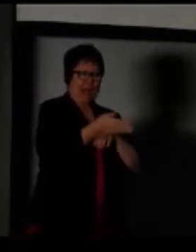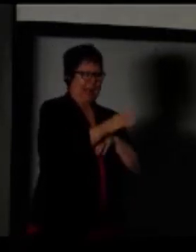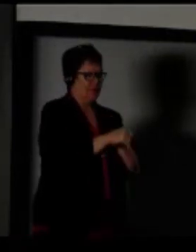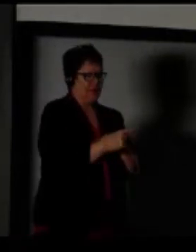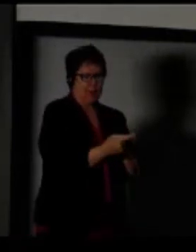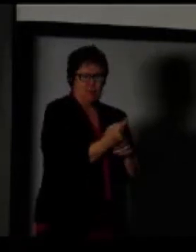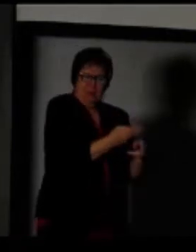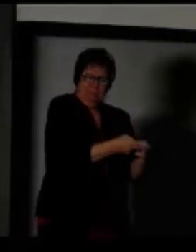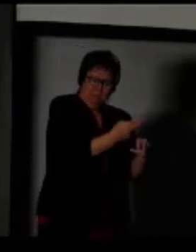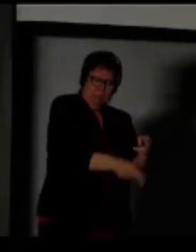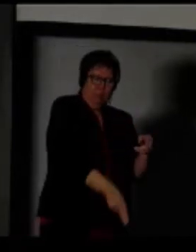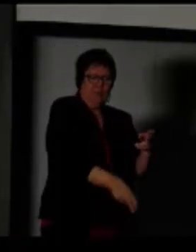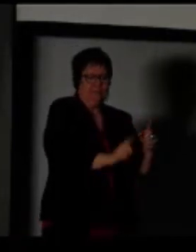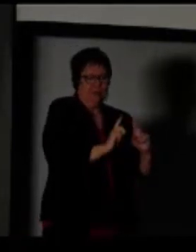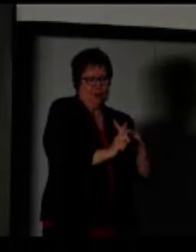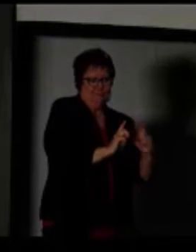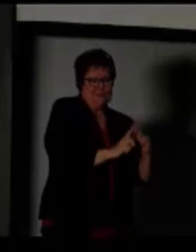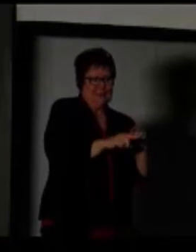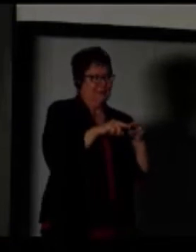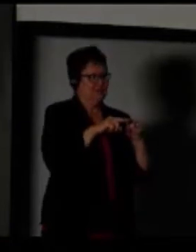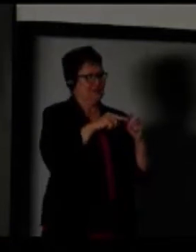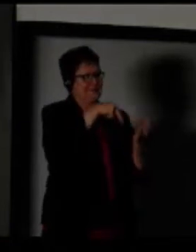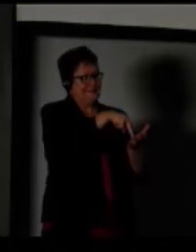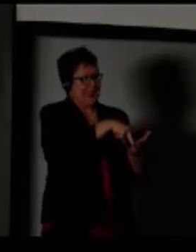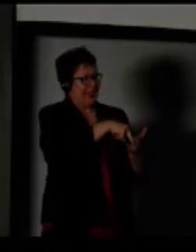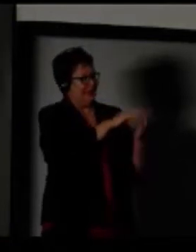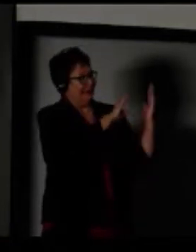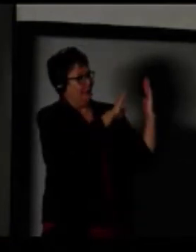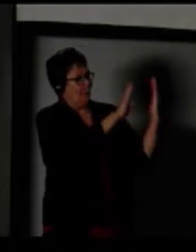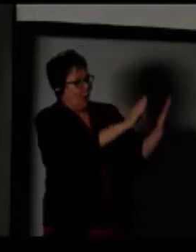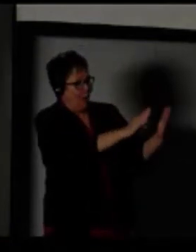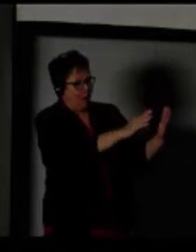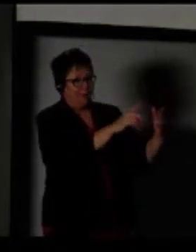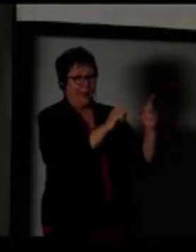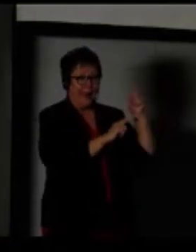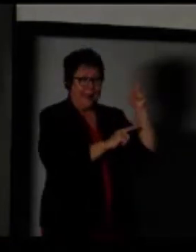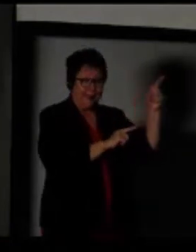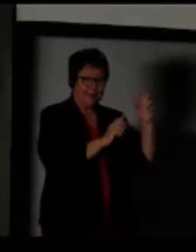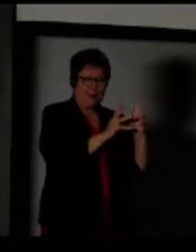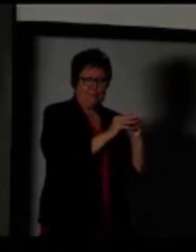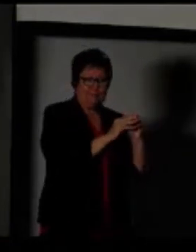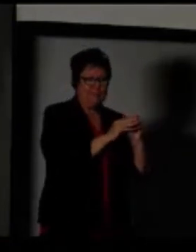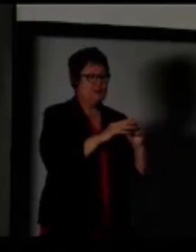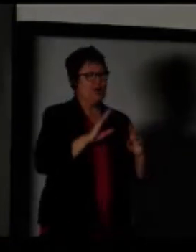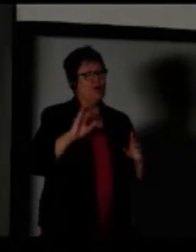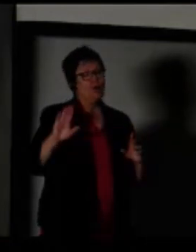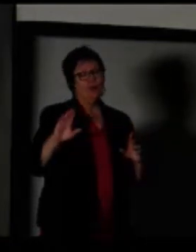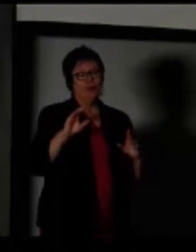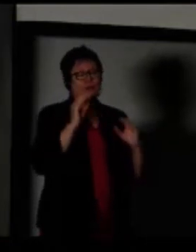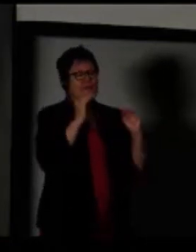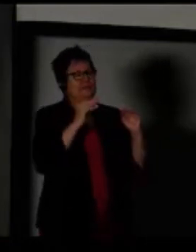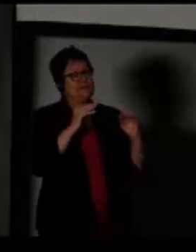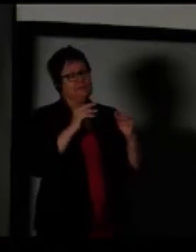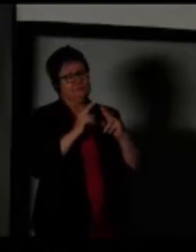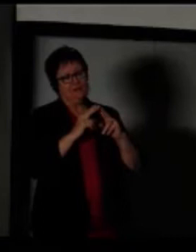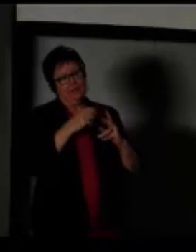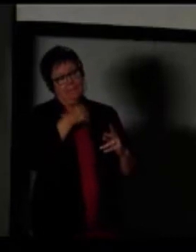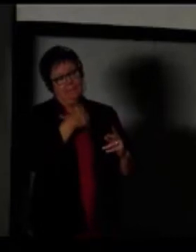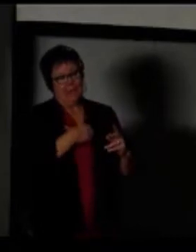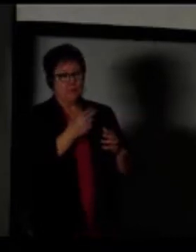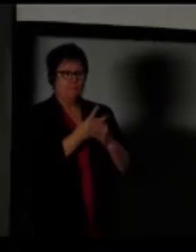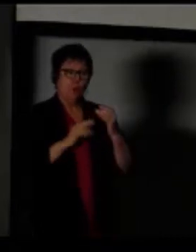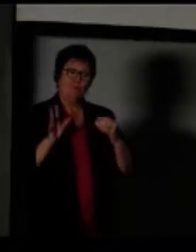brief conversation in a hall at a conference. Amanda brings to her teaching an incredible passion. Both of her parents